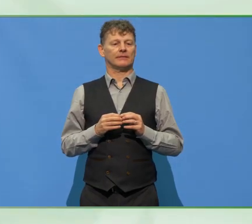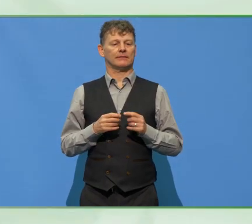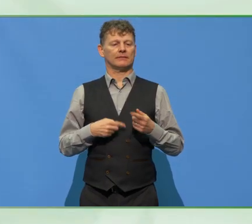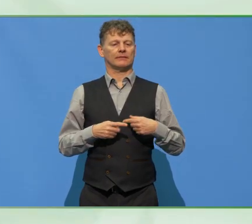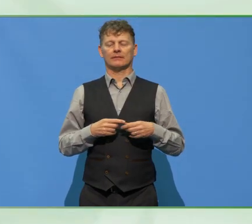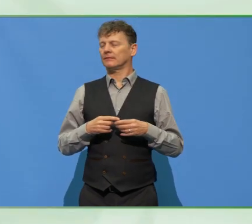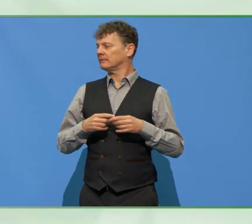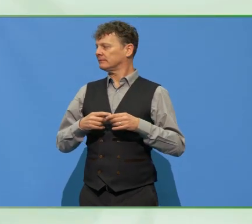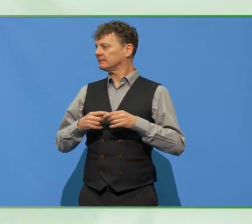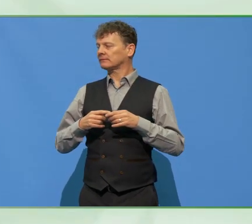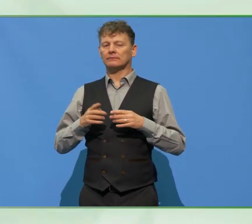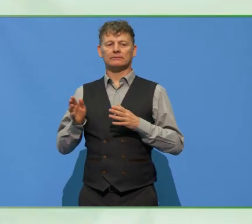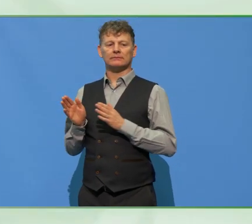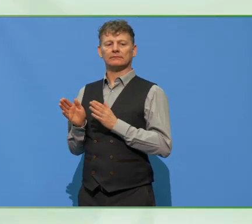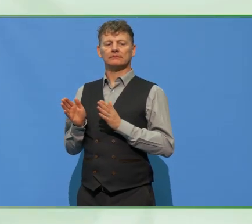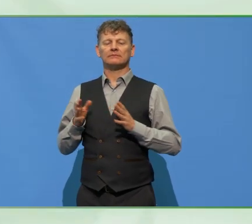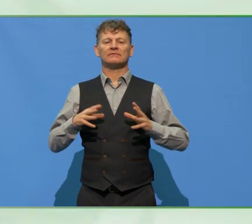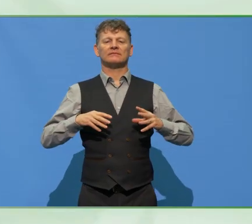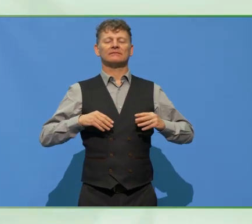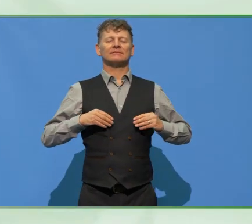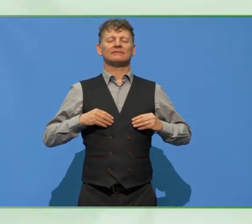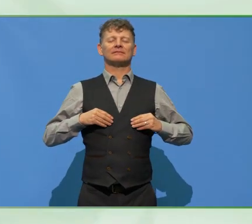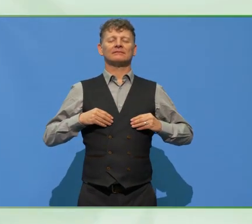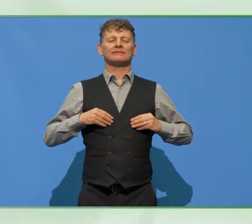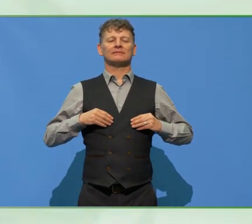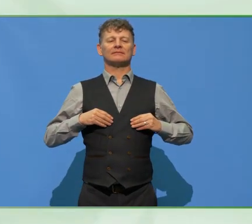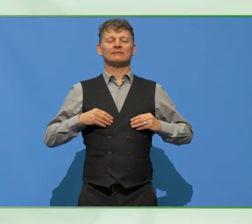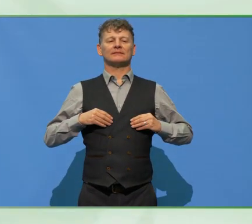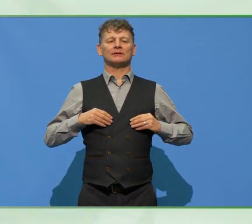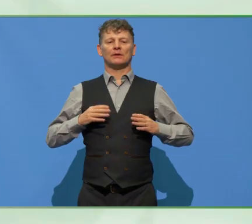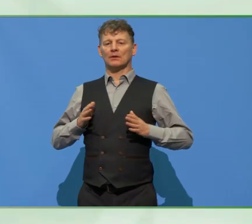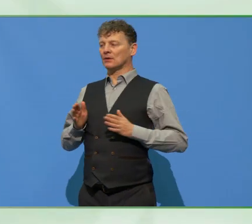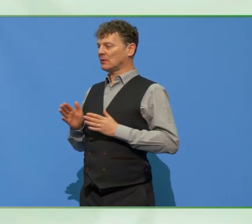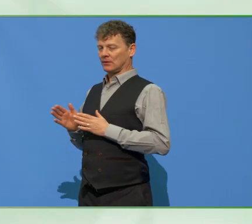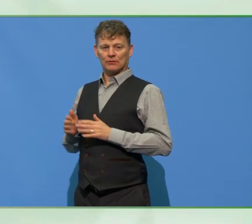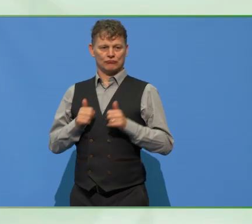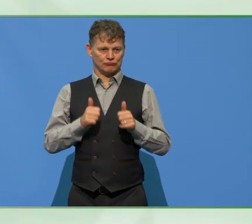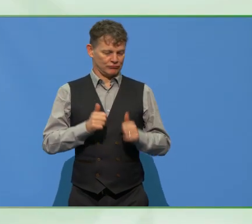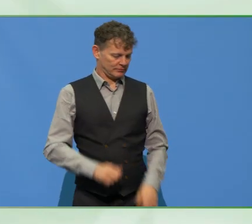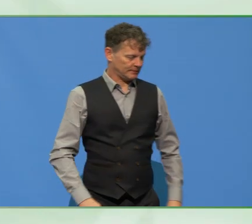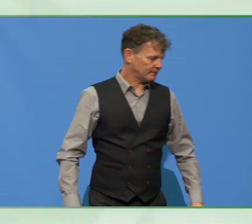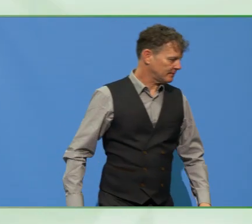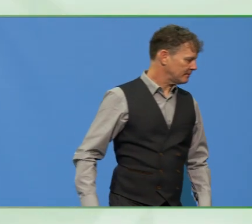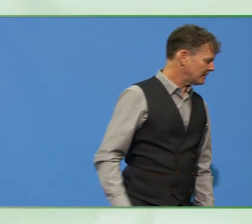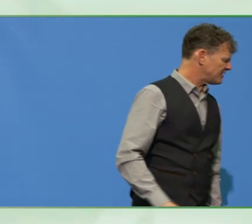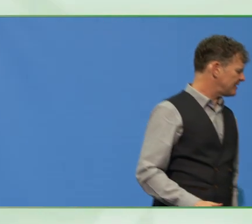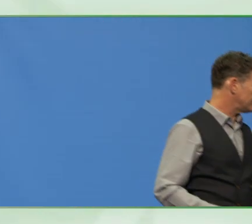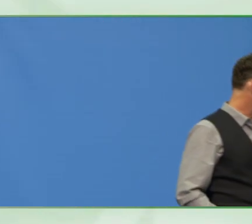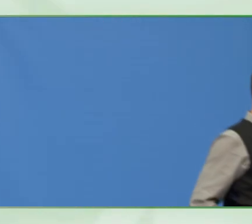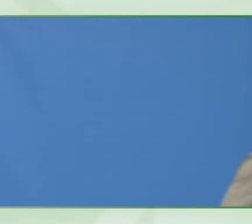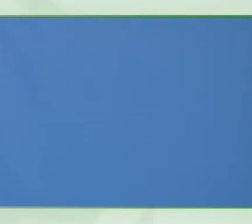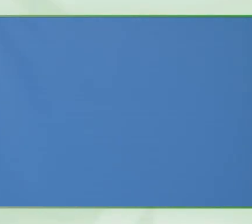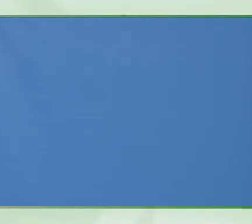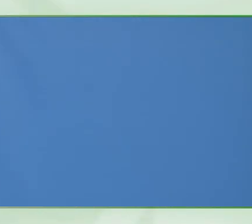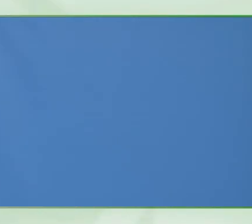Back to your neutral position. So you have now two options to stay wherever you are. Next option, we're